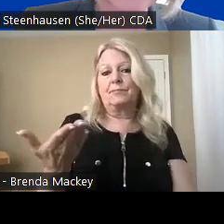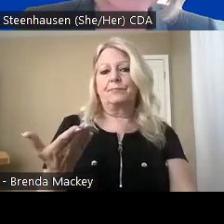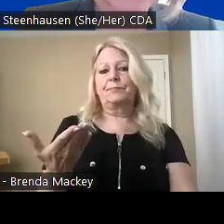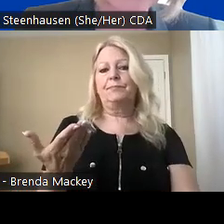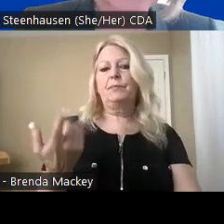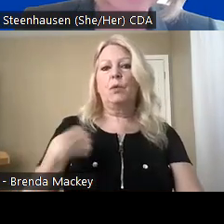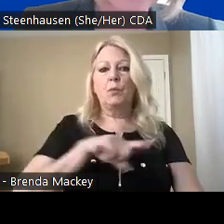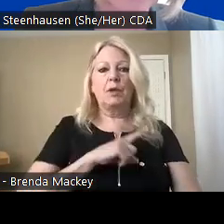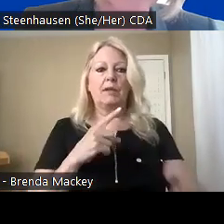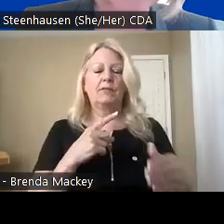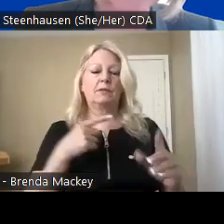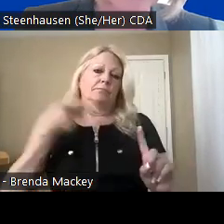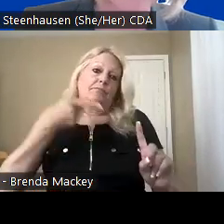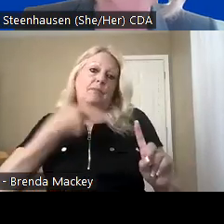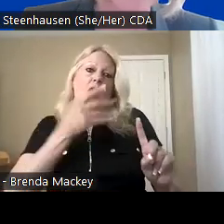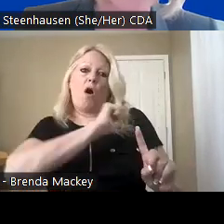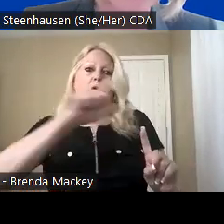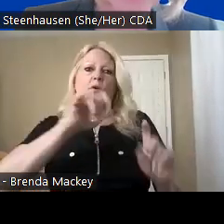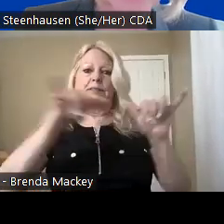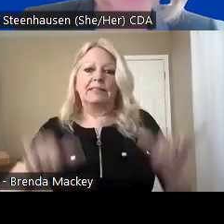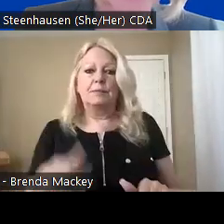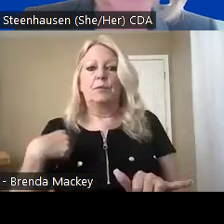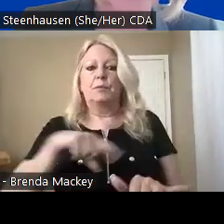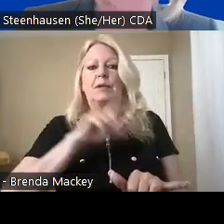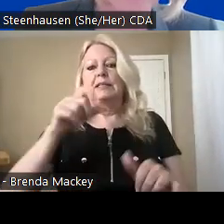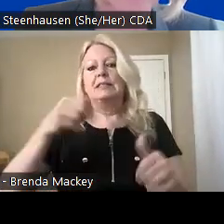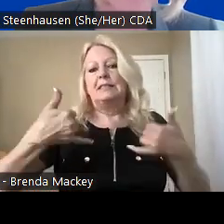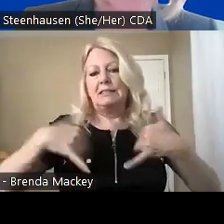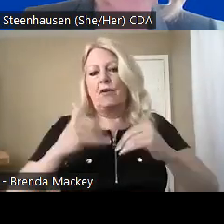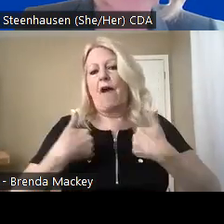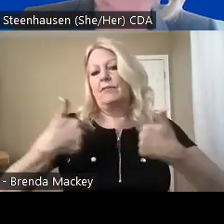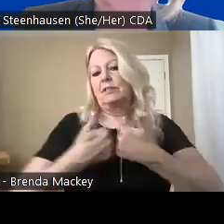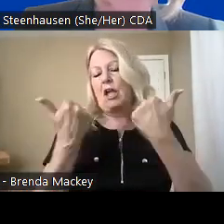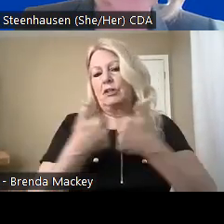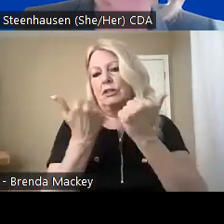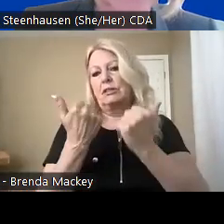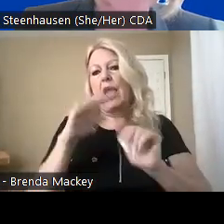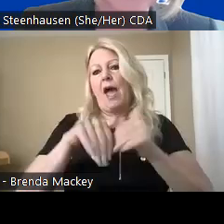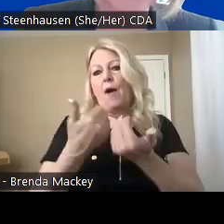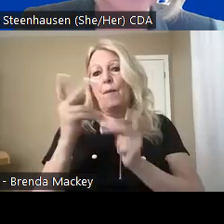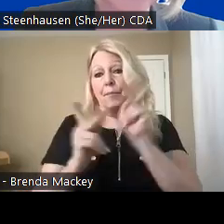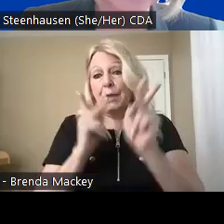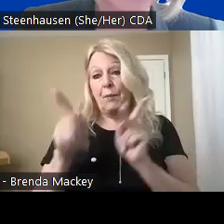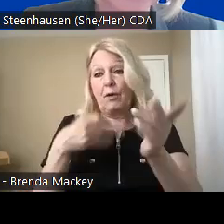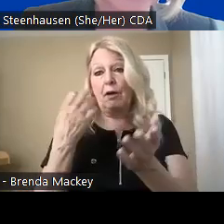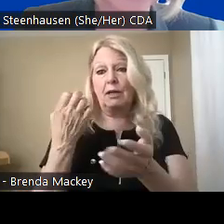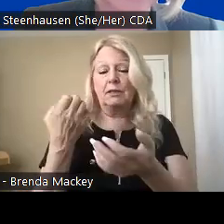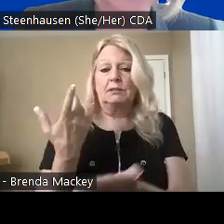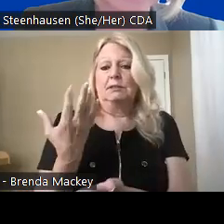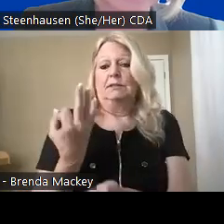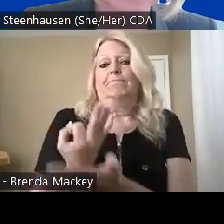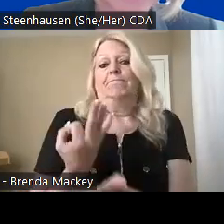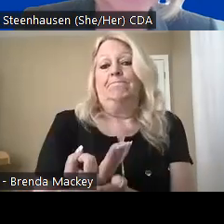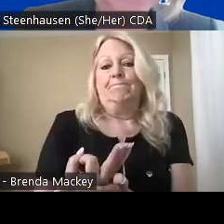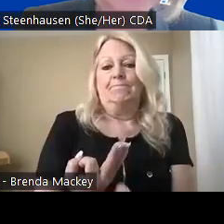these other system issues, we still have tremendous challenges in terms of how people finance and afford their long-term services and